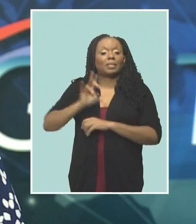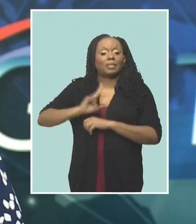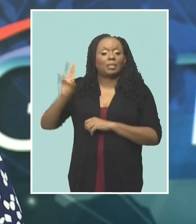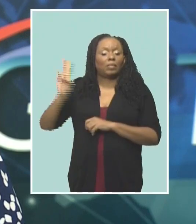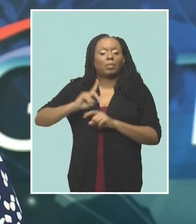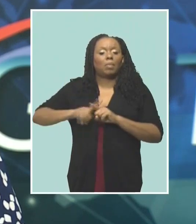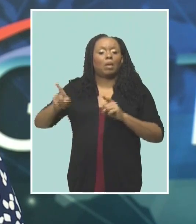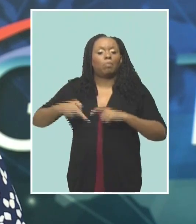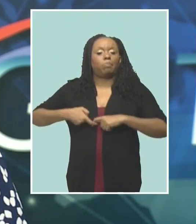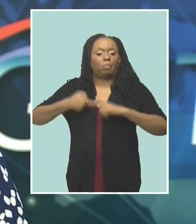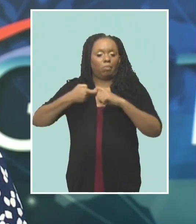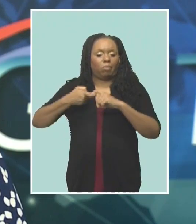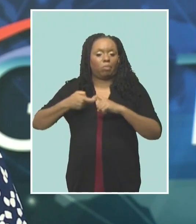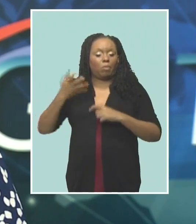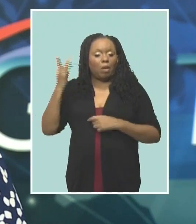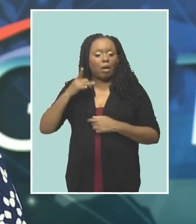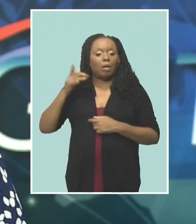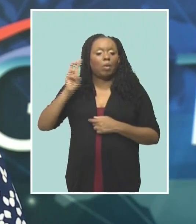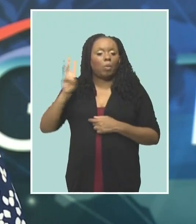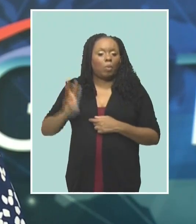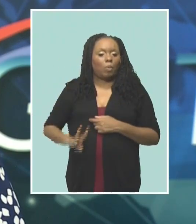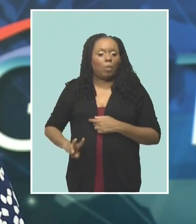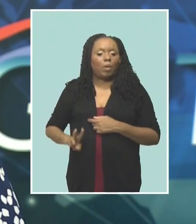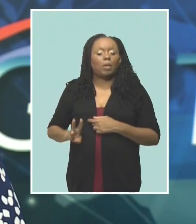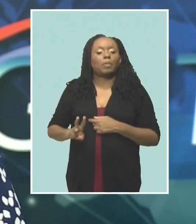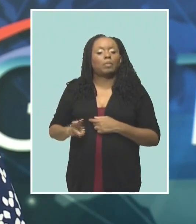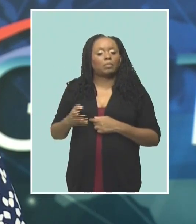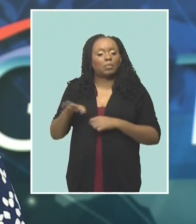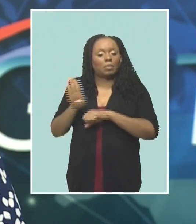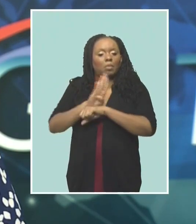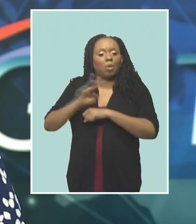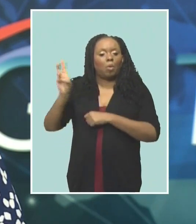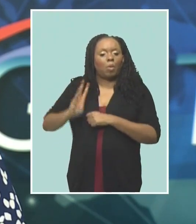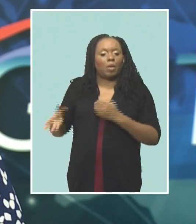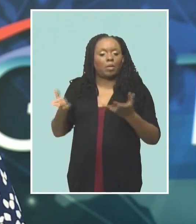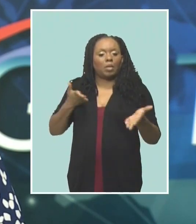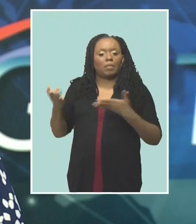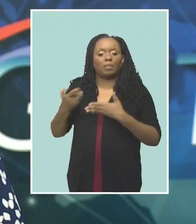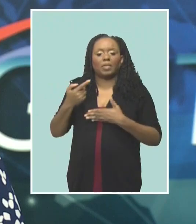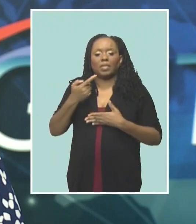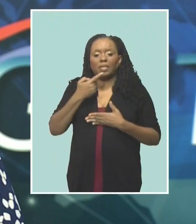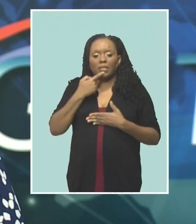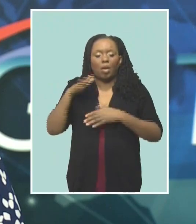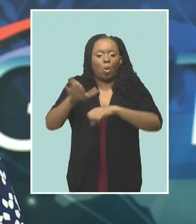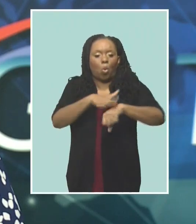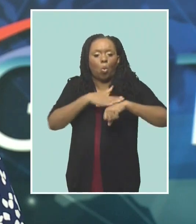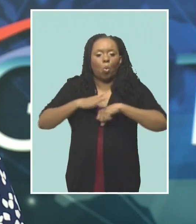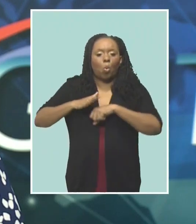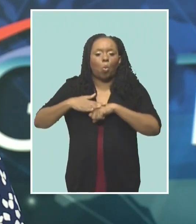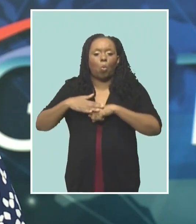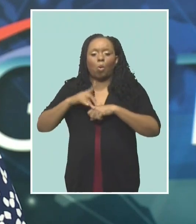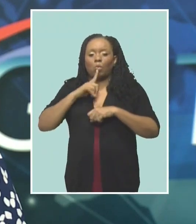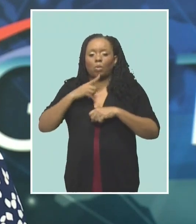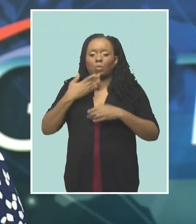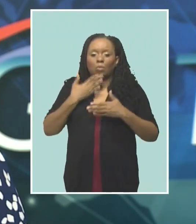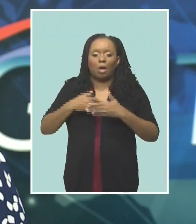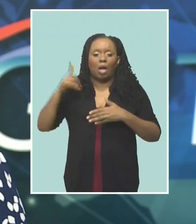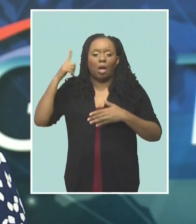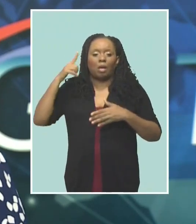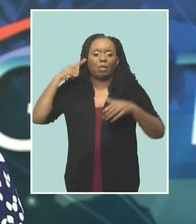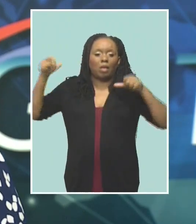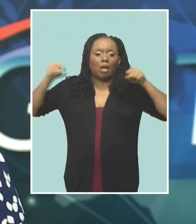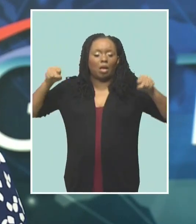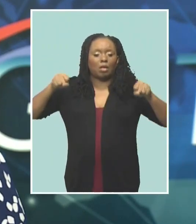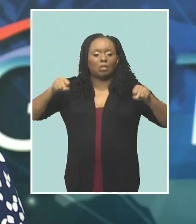night, it came to a halt. This followed a weather update from the Barbados Meteorological Services, which warned of a severe